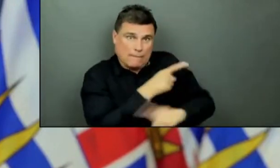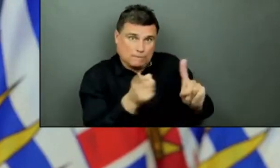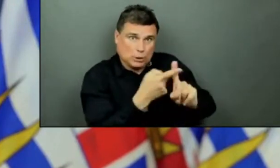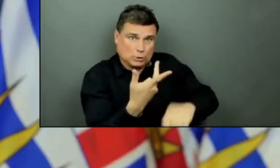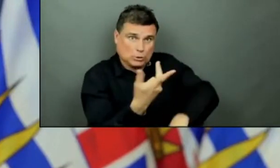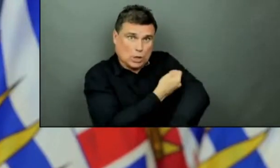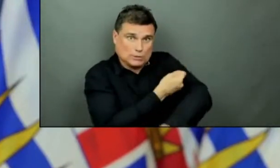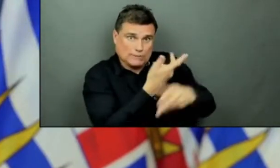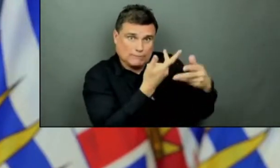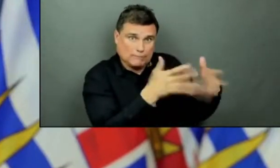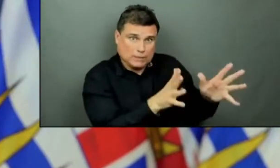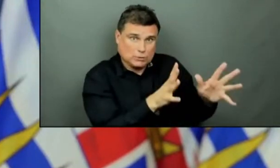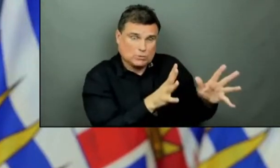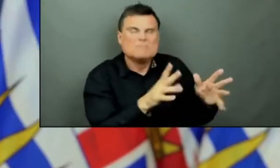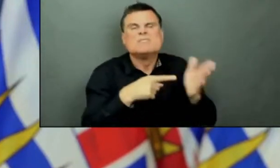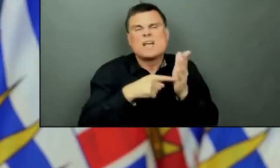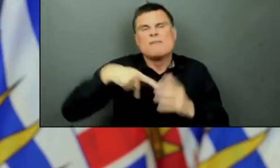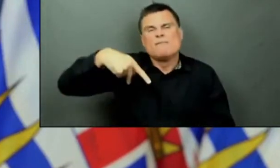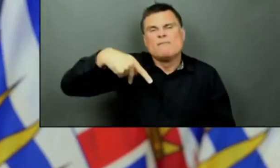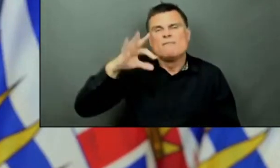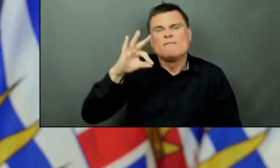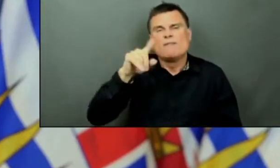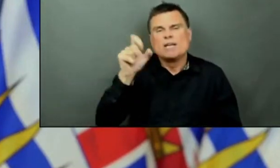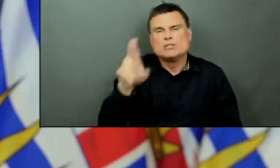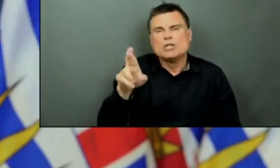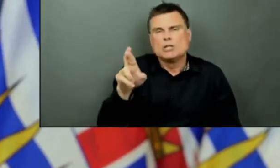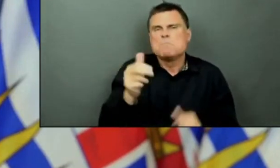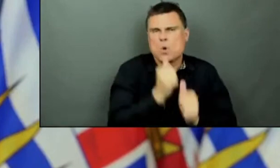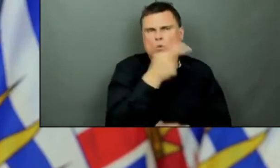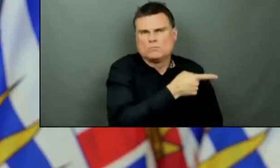vaccine mostly. How effective does